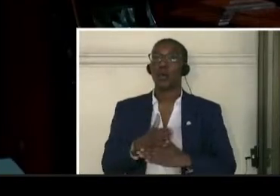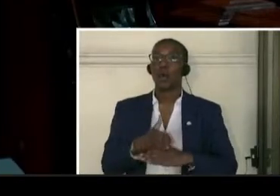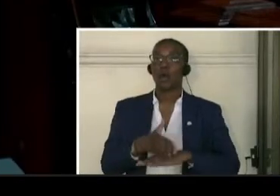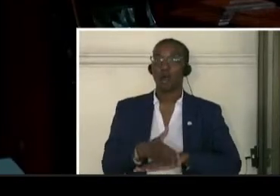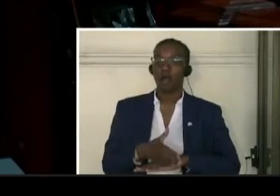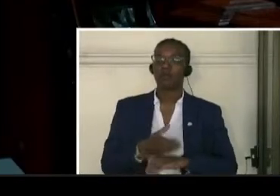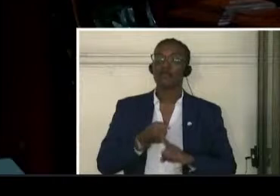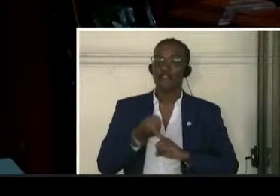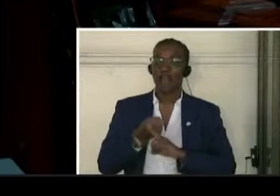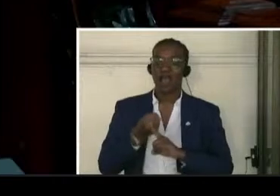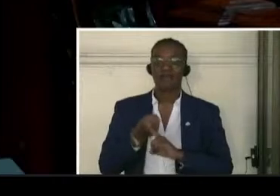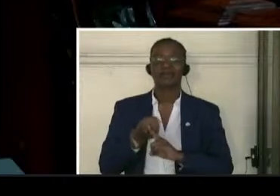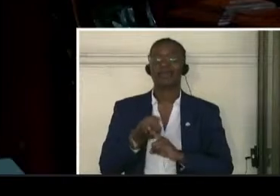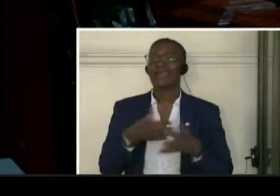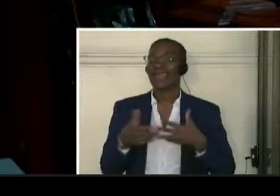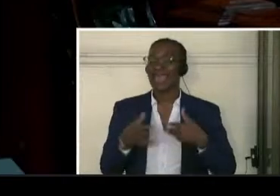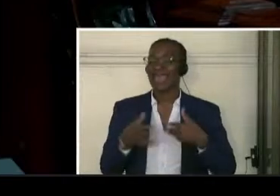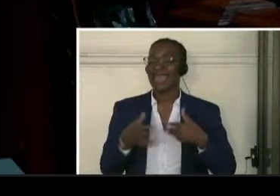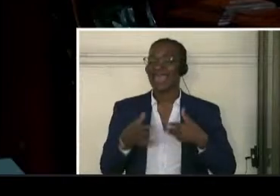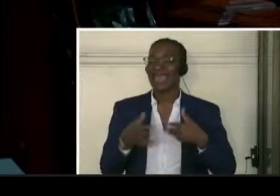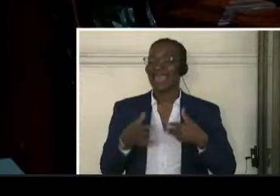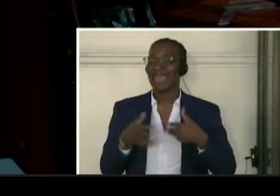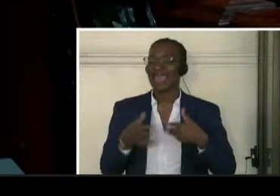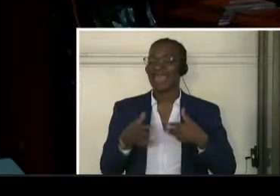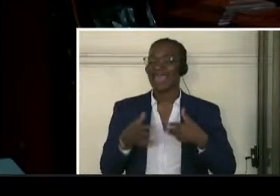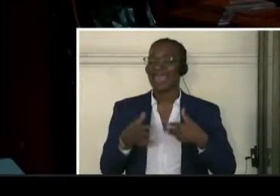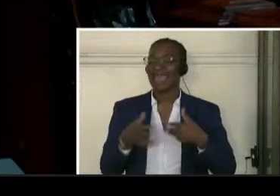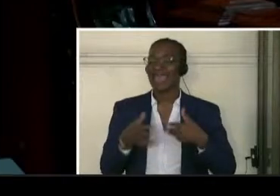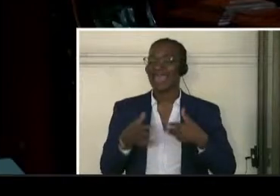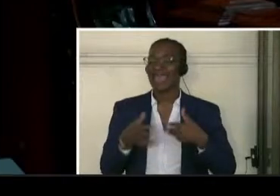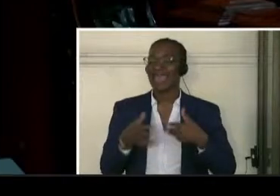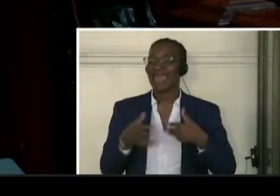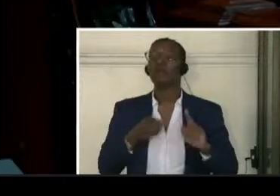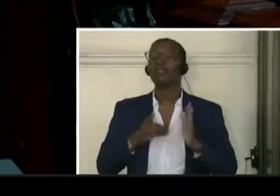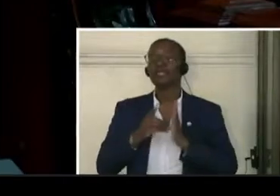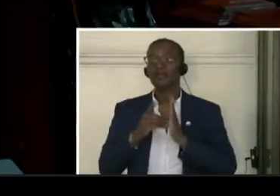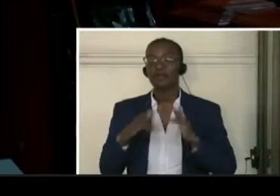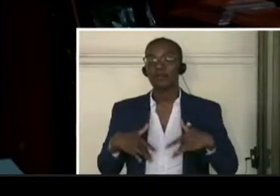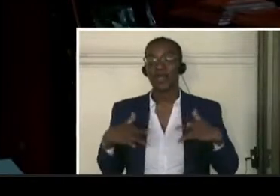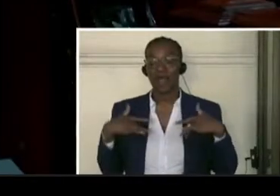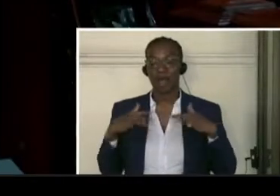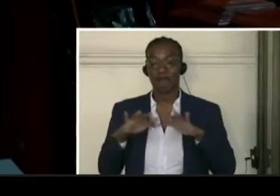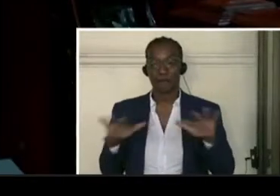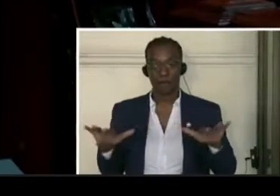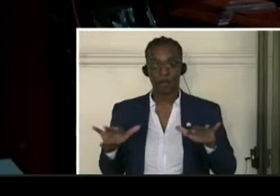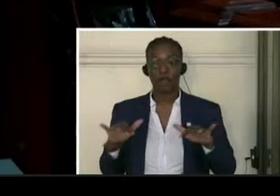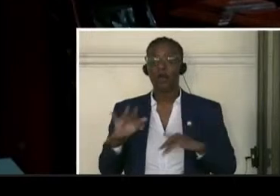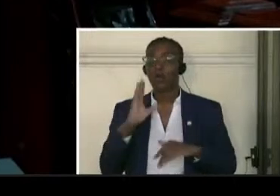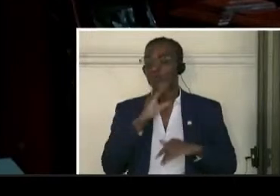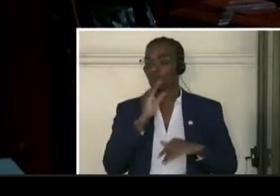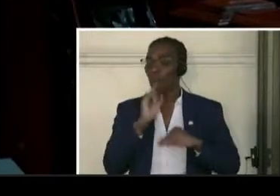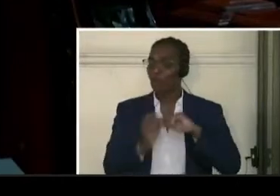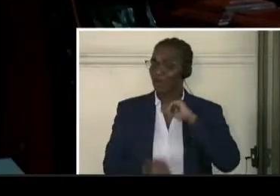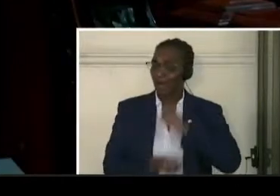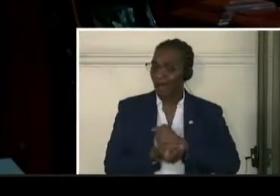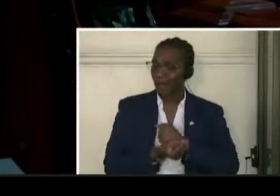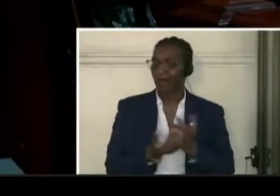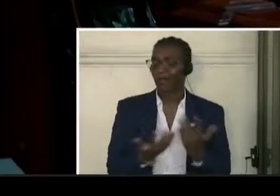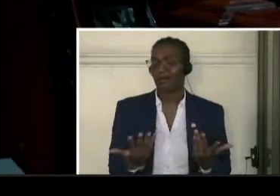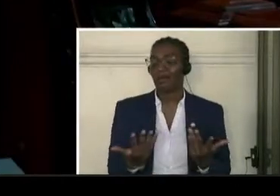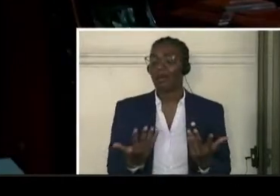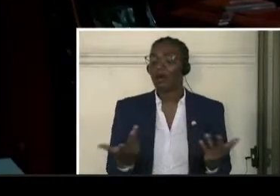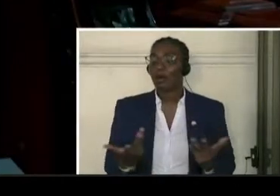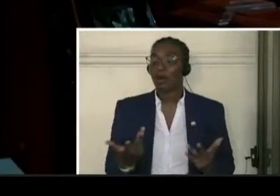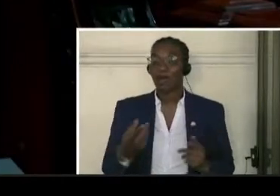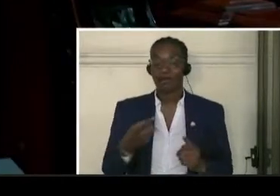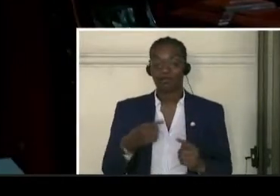fighting anything that will seek to stop us from developing the lives of our people. You were talking about what is happening